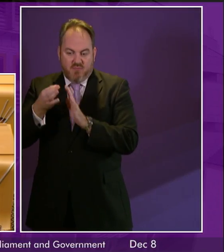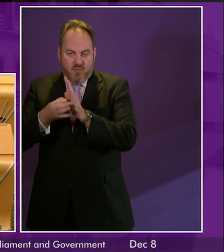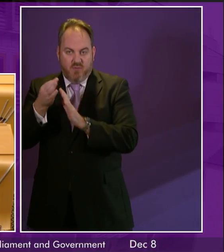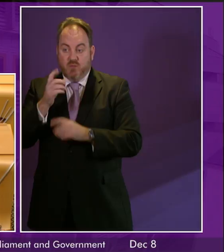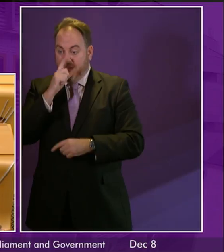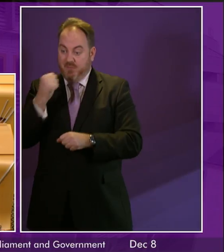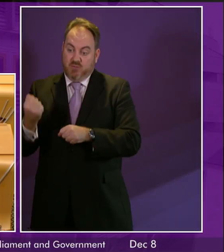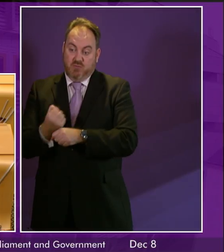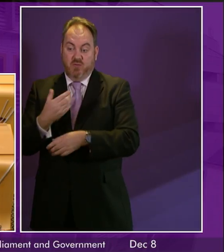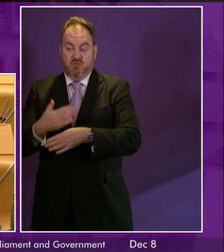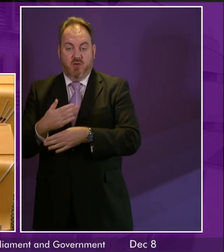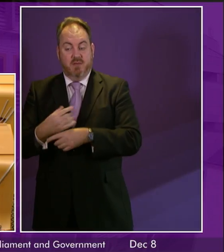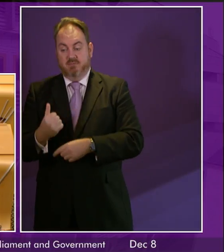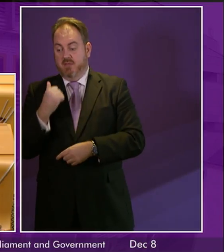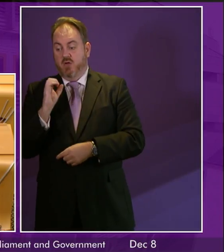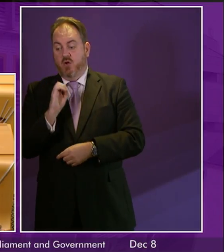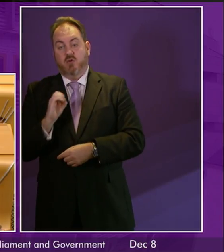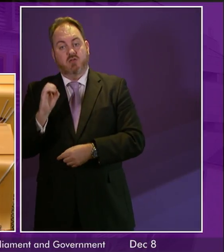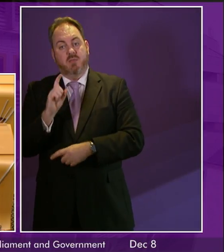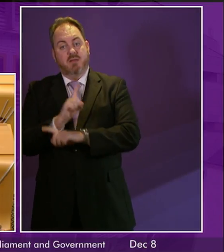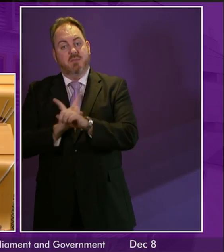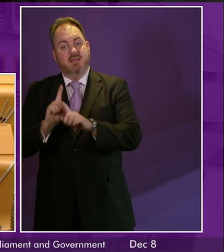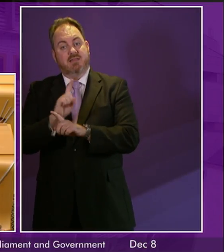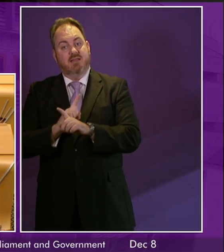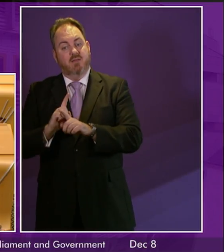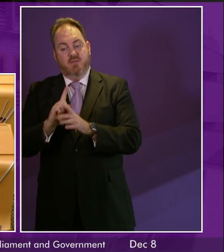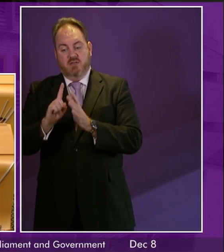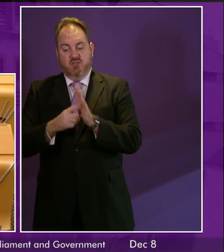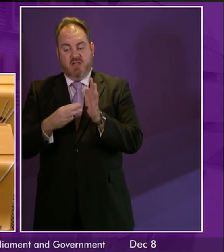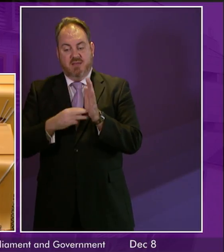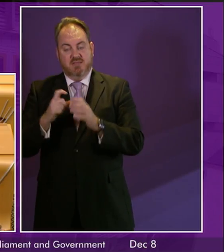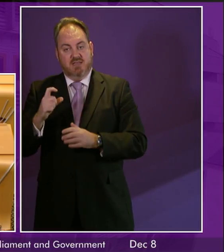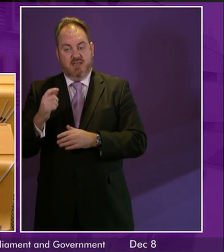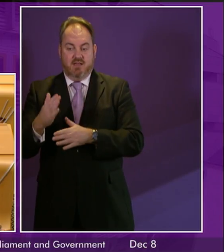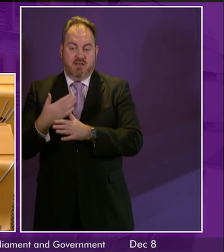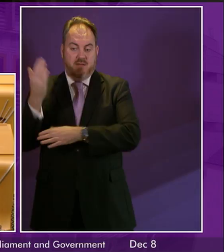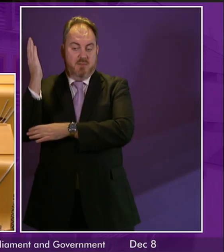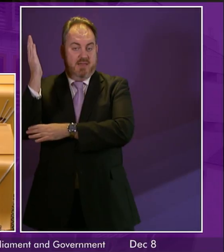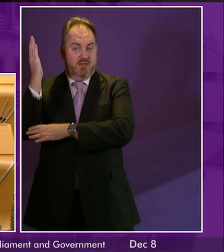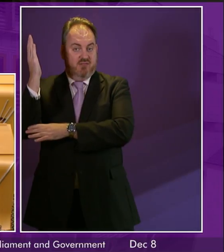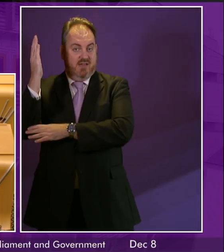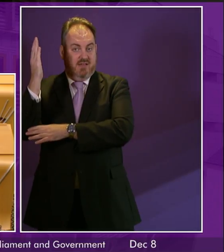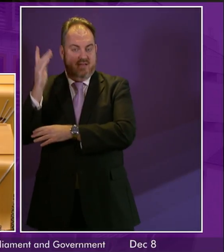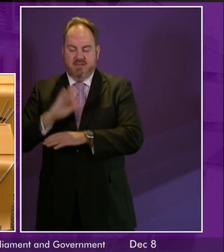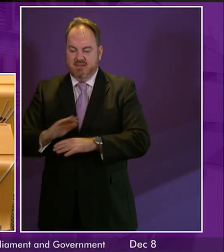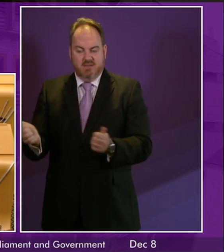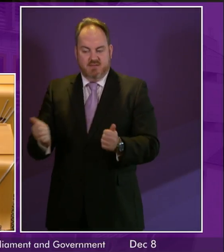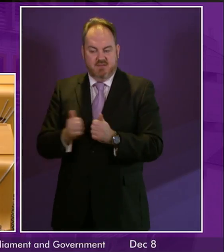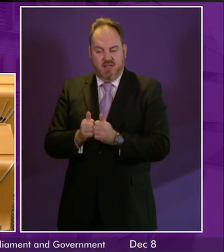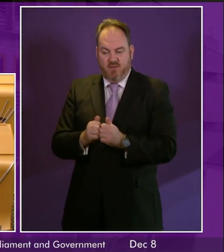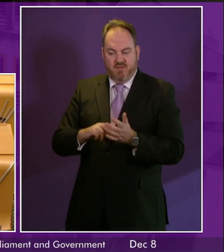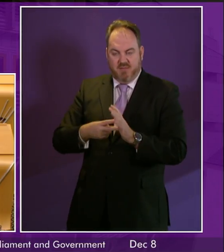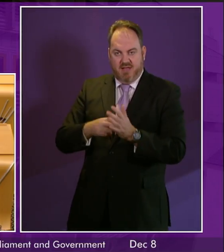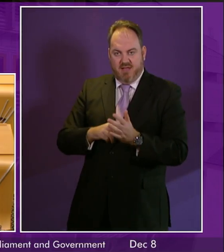the October meeting of the JMC plenary did not sign off a new memorandum of understanding as planned, given